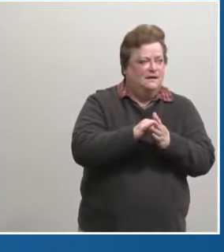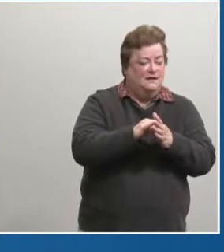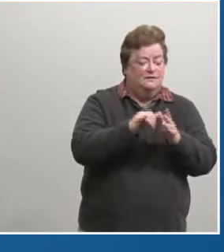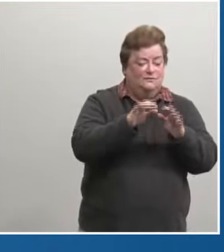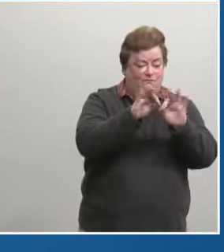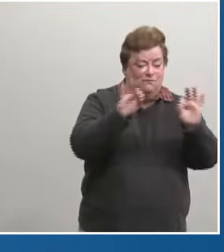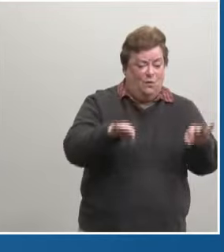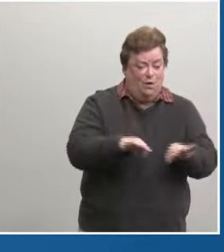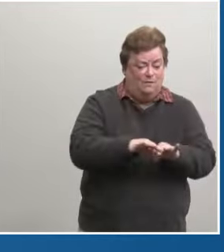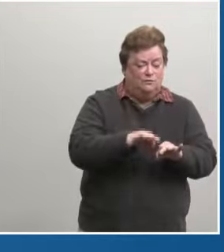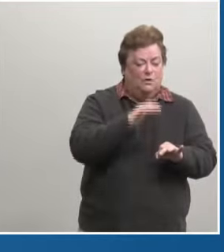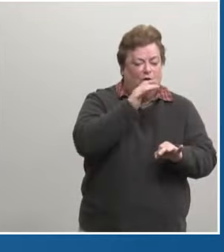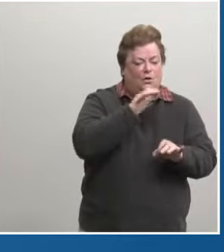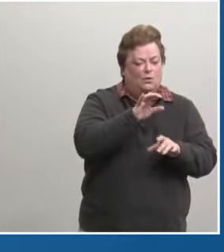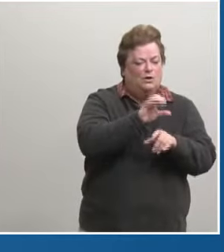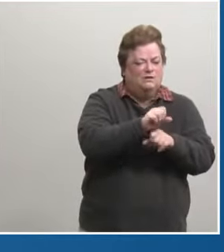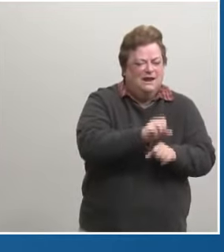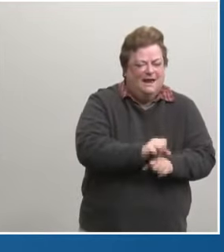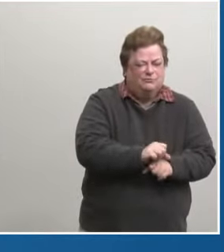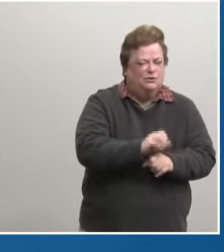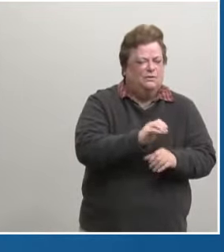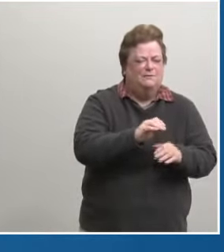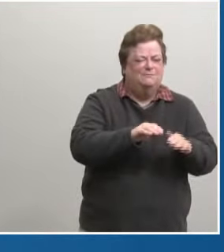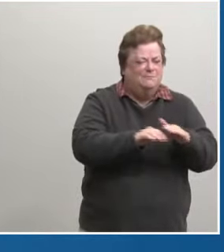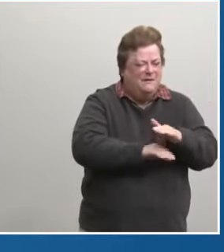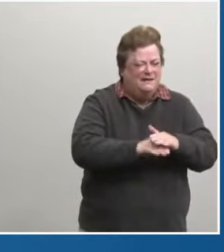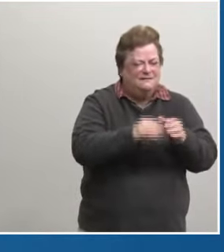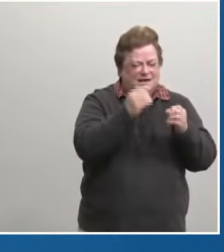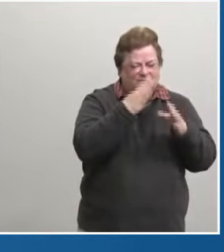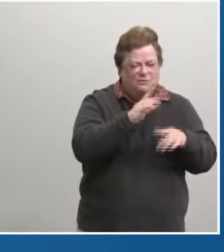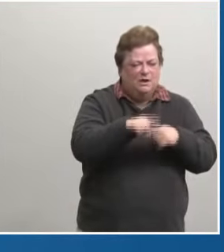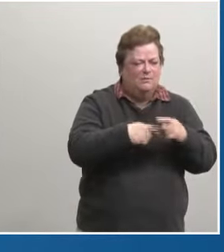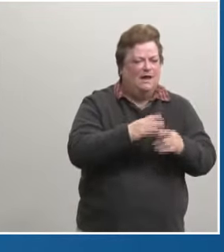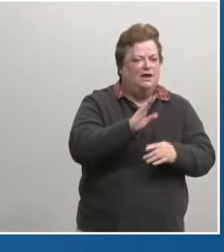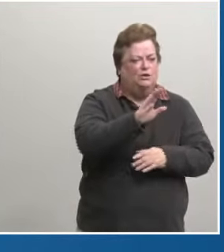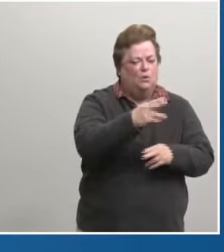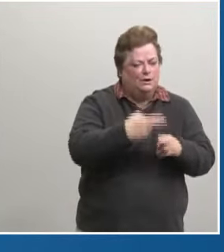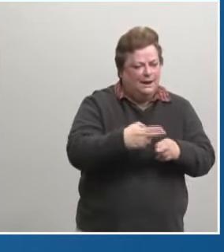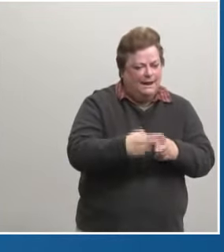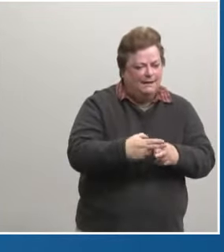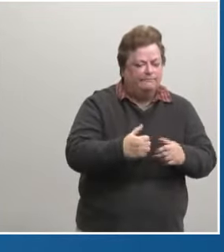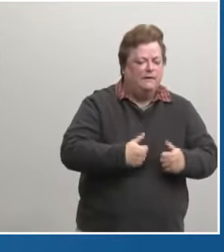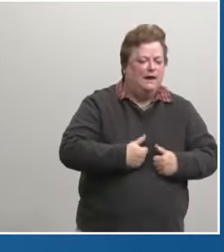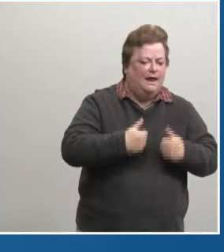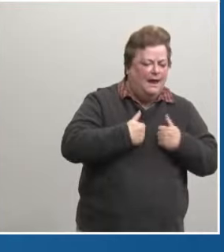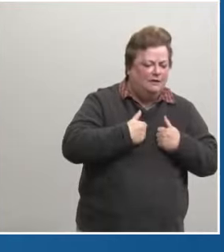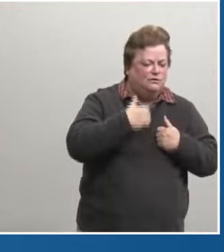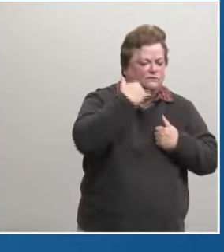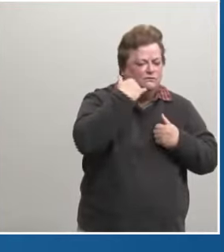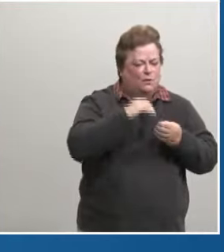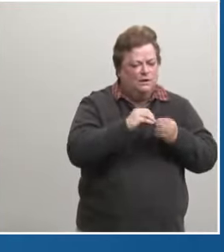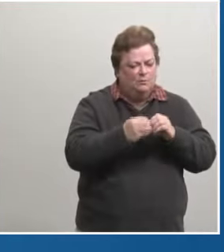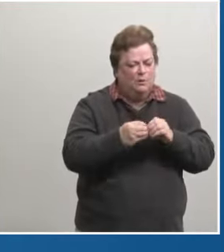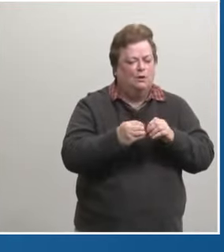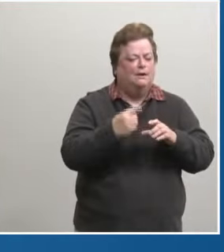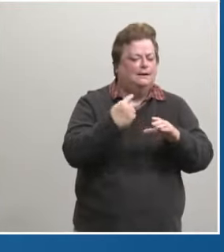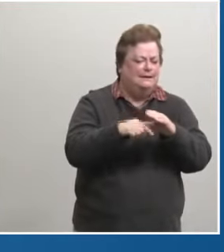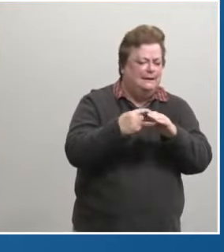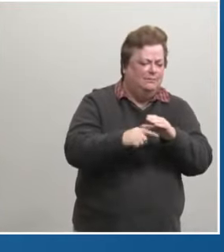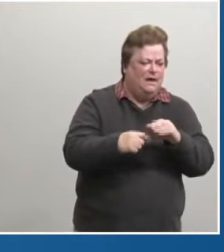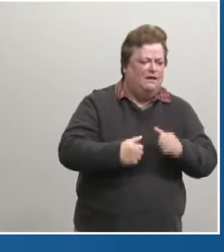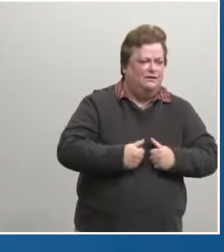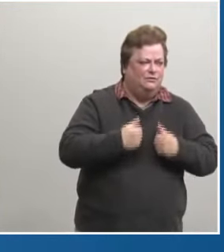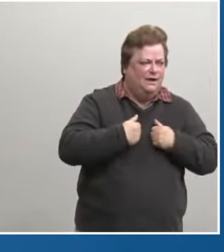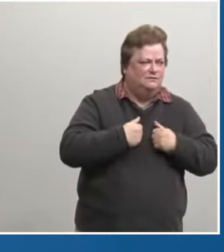mentioned, captures very basic information like your name, address, phone number, and email. It